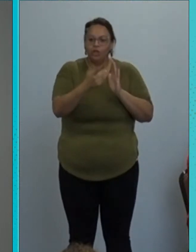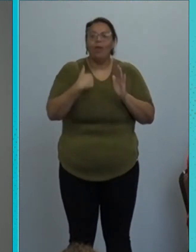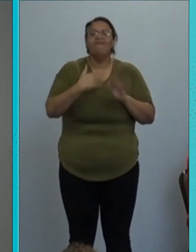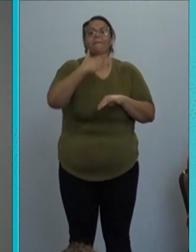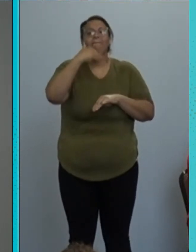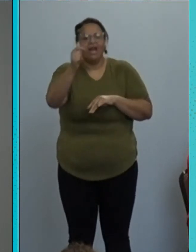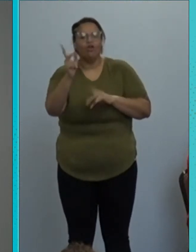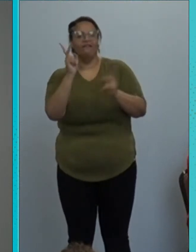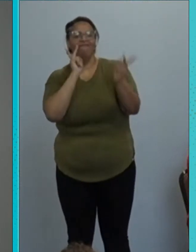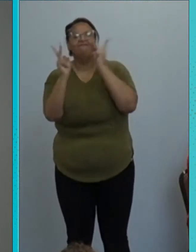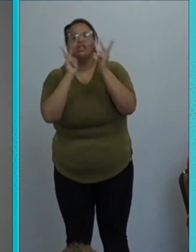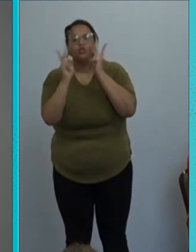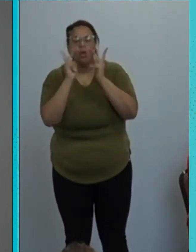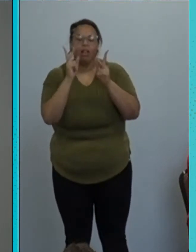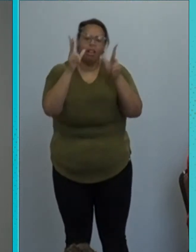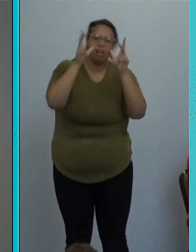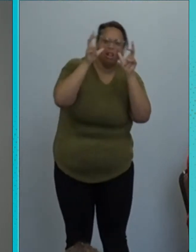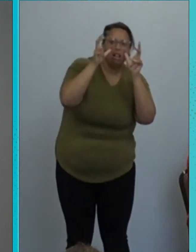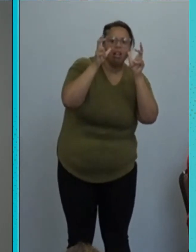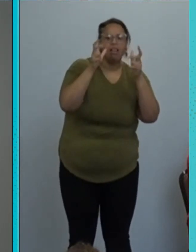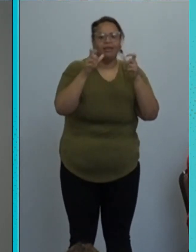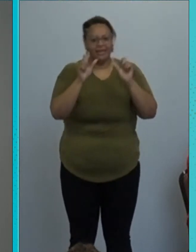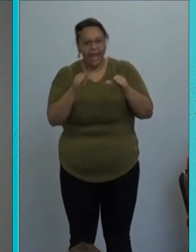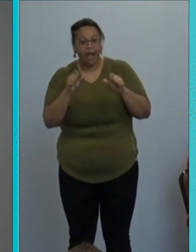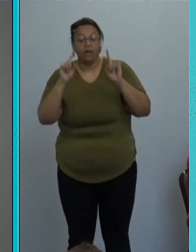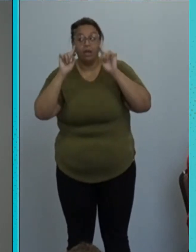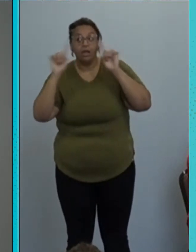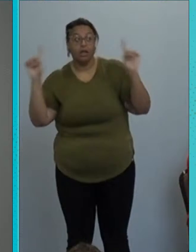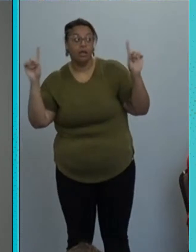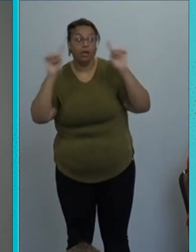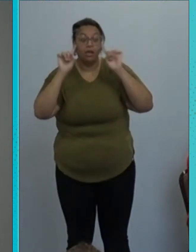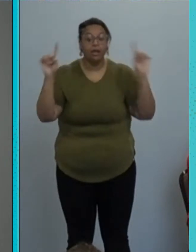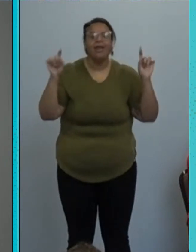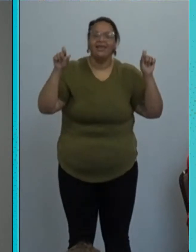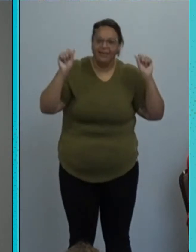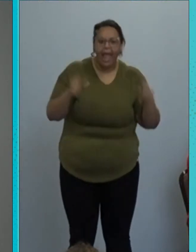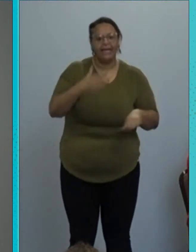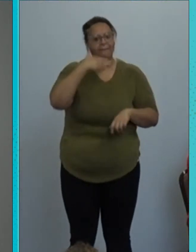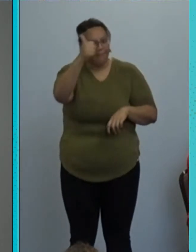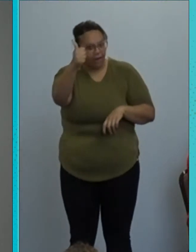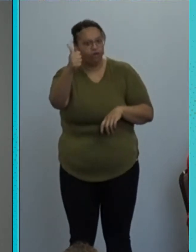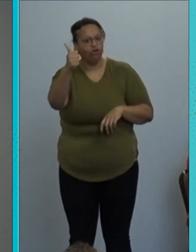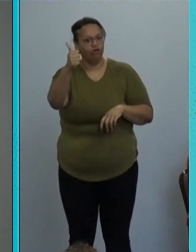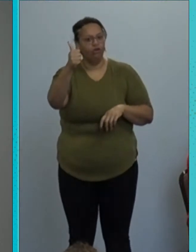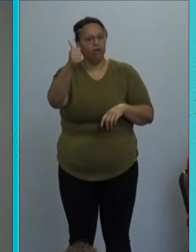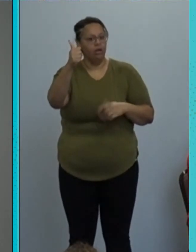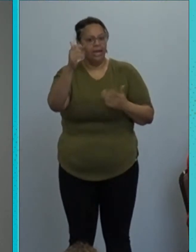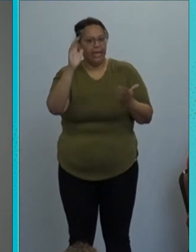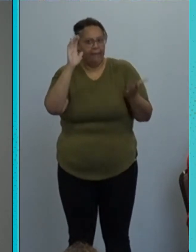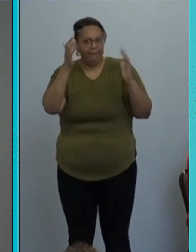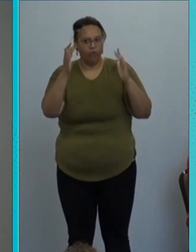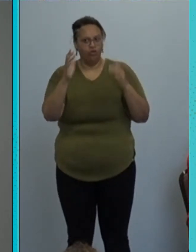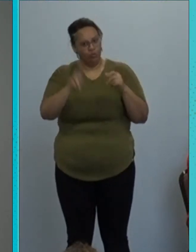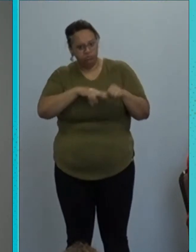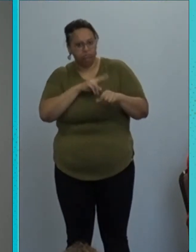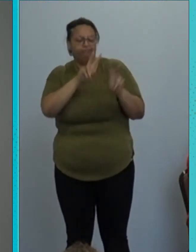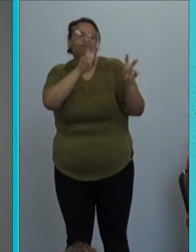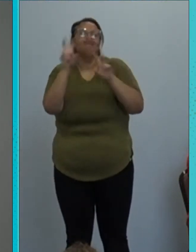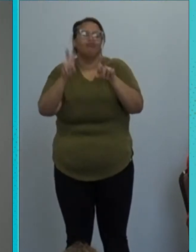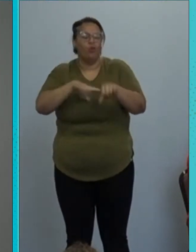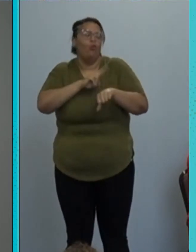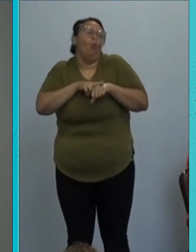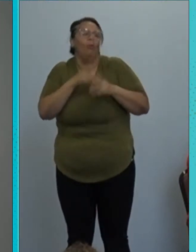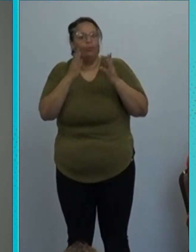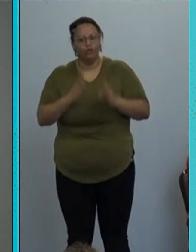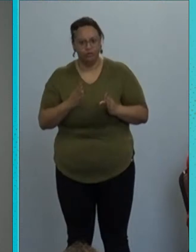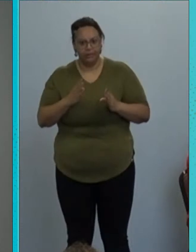visual acuity. You have better peripheral vision than someone, on average, than someone who